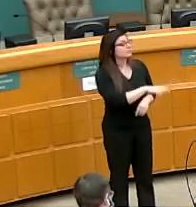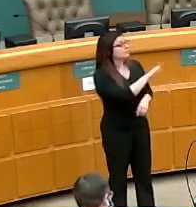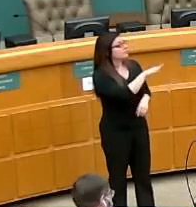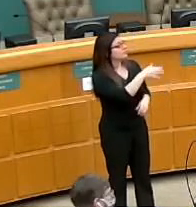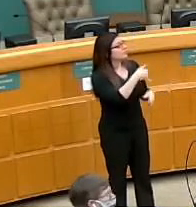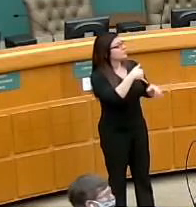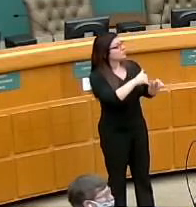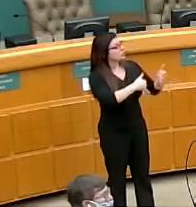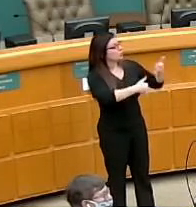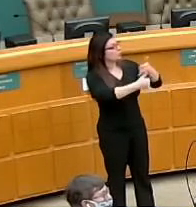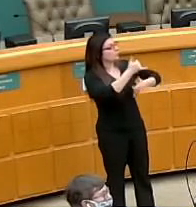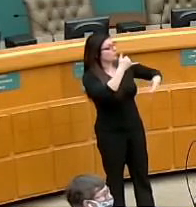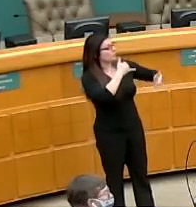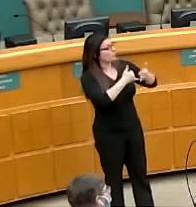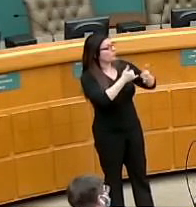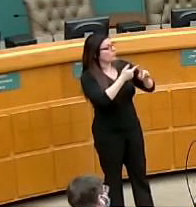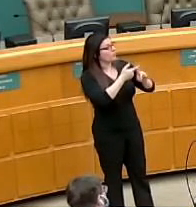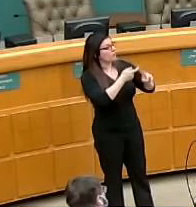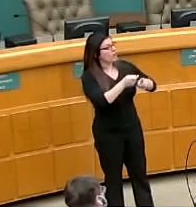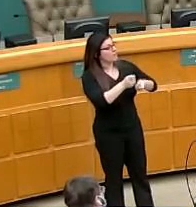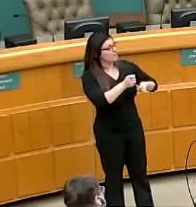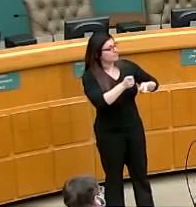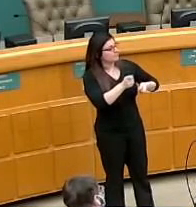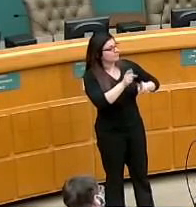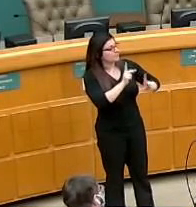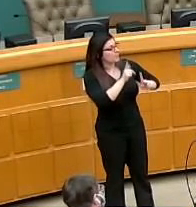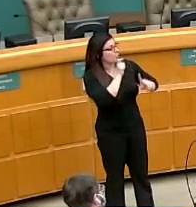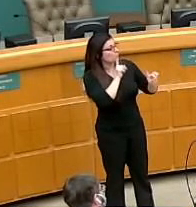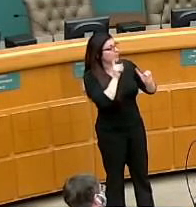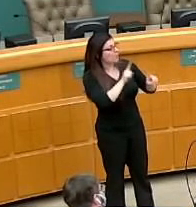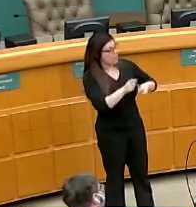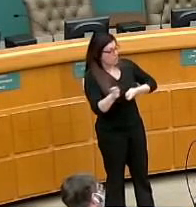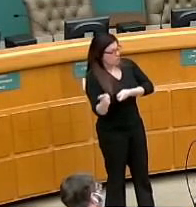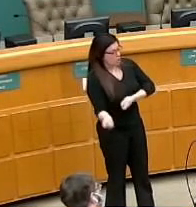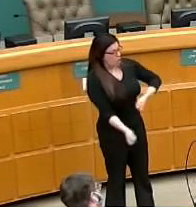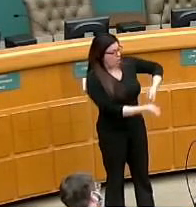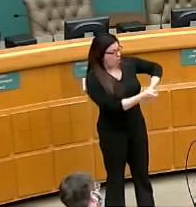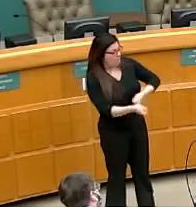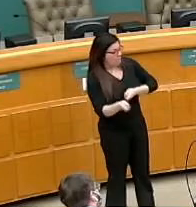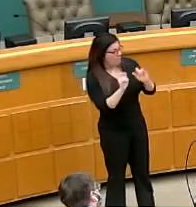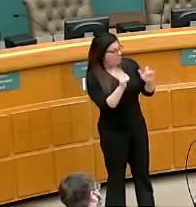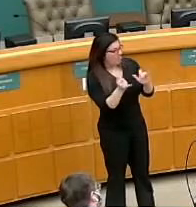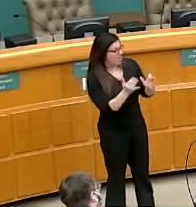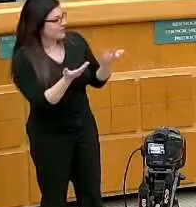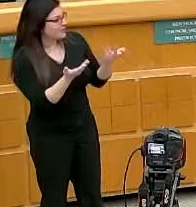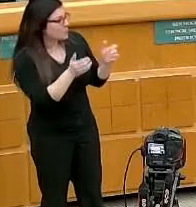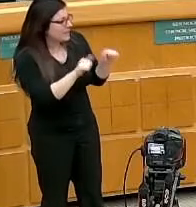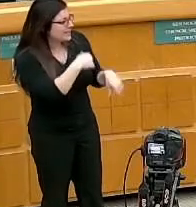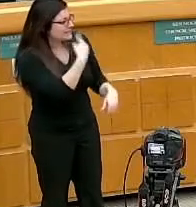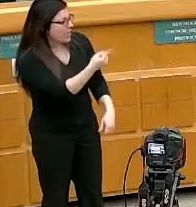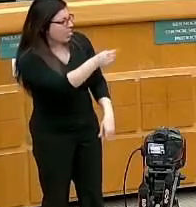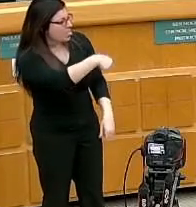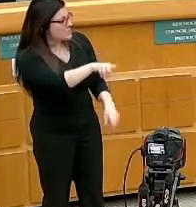calls about golfers still being out there. Yes. What can you tell these people? Yeah, so